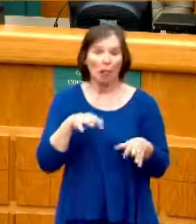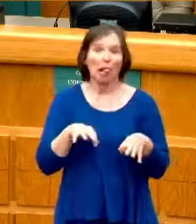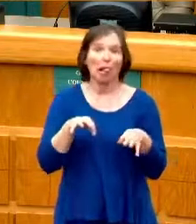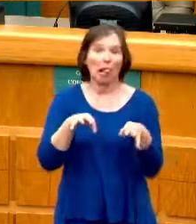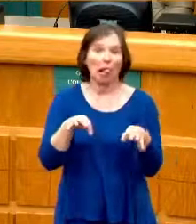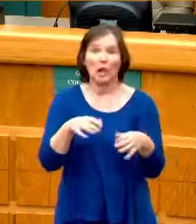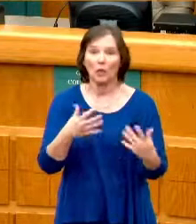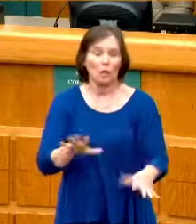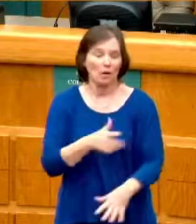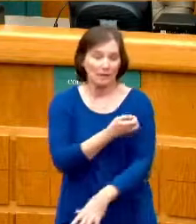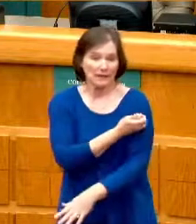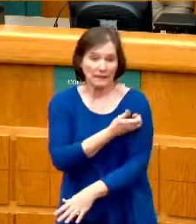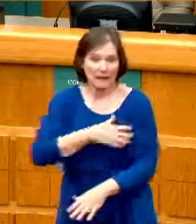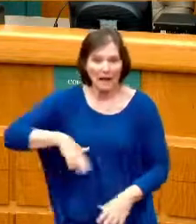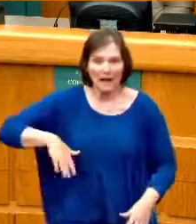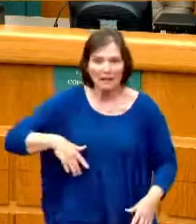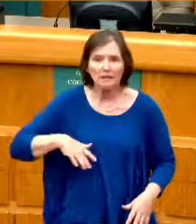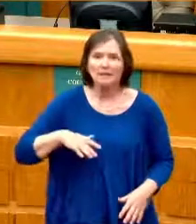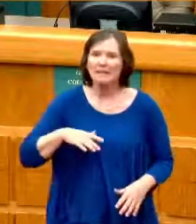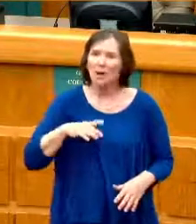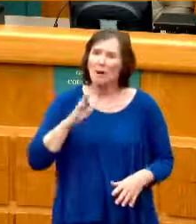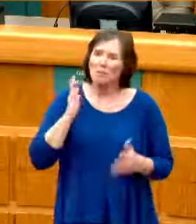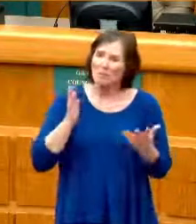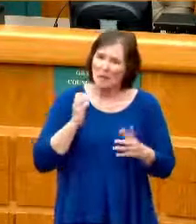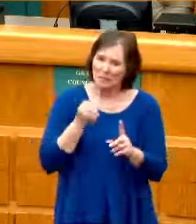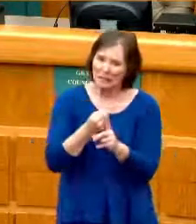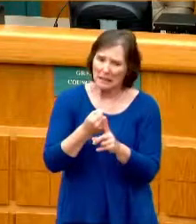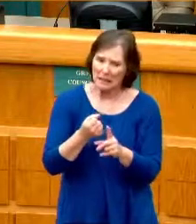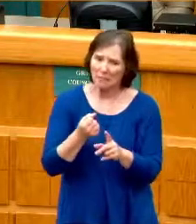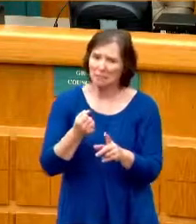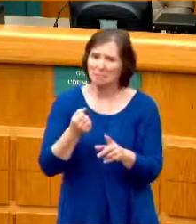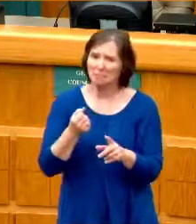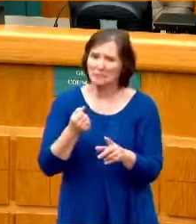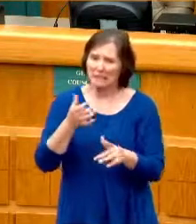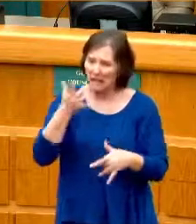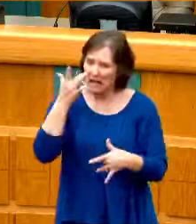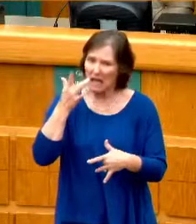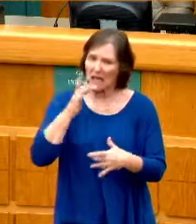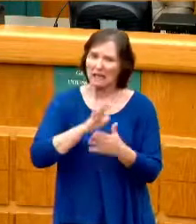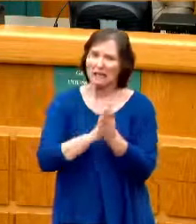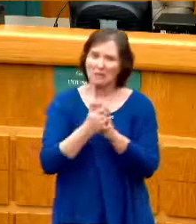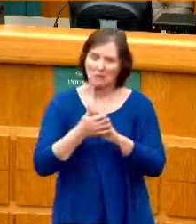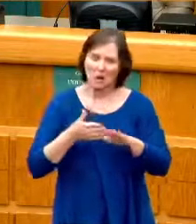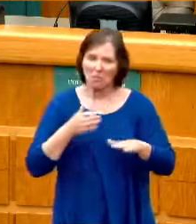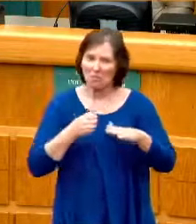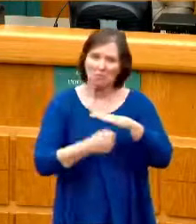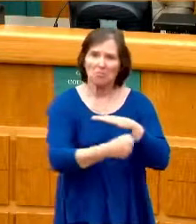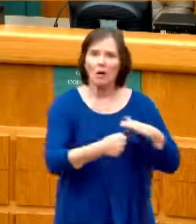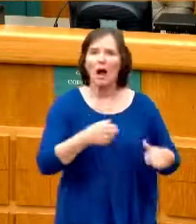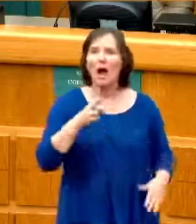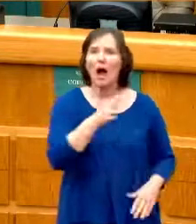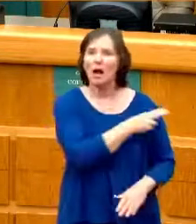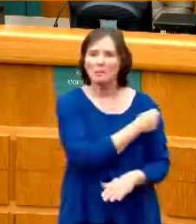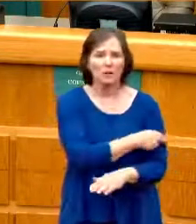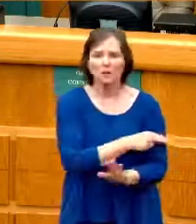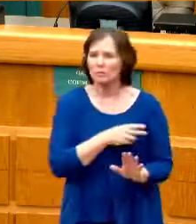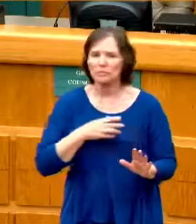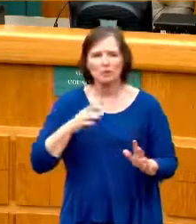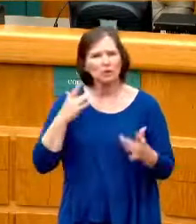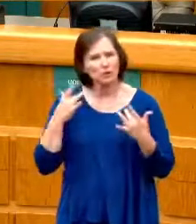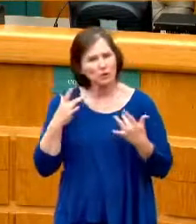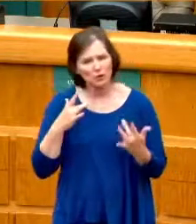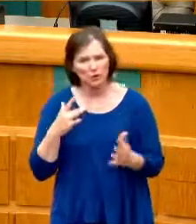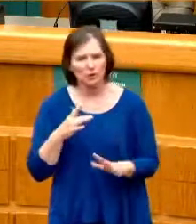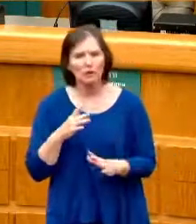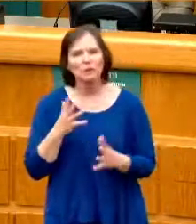don't wait. Vaccines are becoming more abundant and are open to anyone 16 years of age and older. As such, our